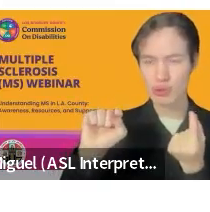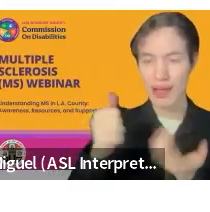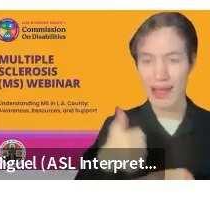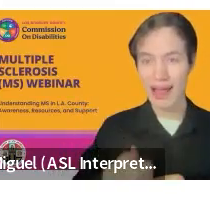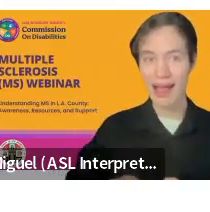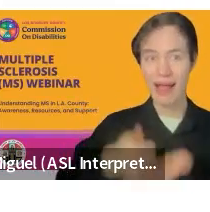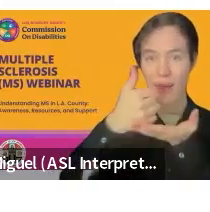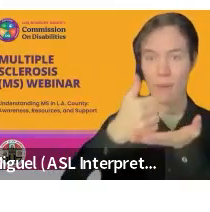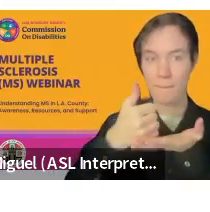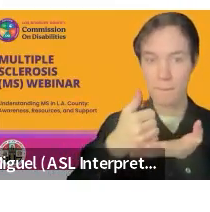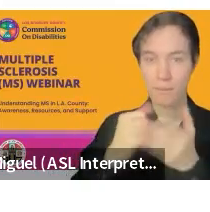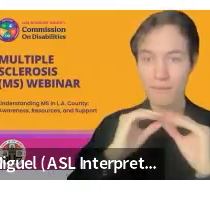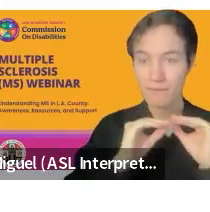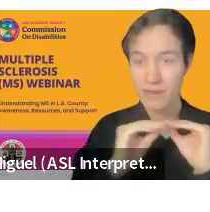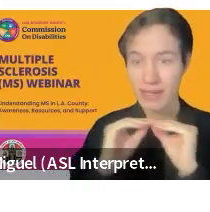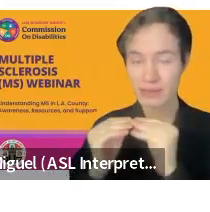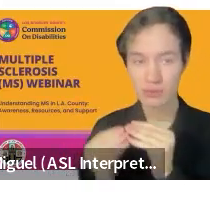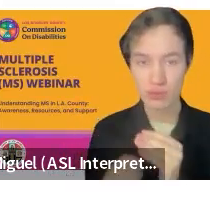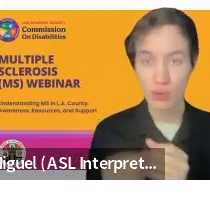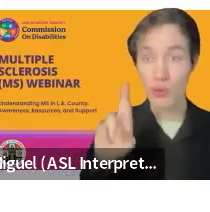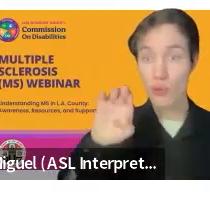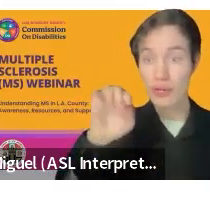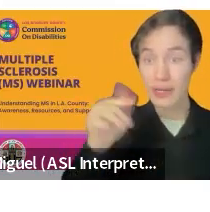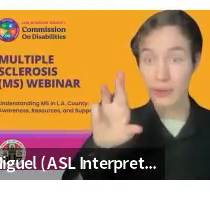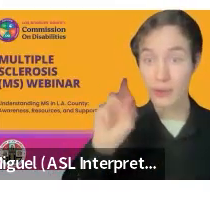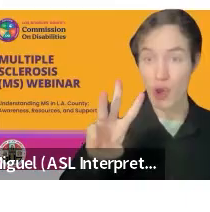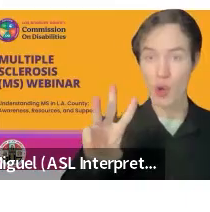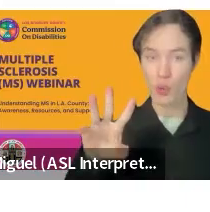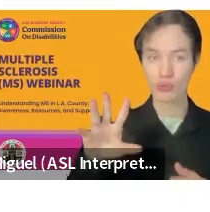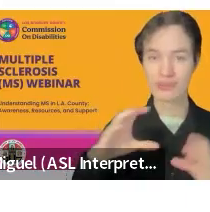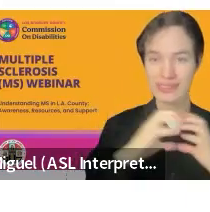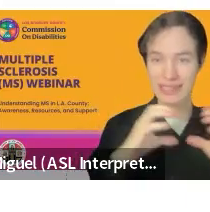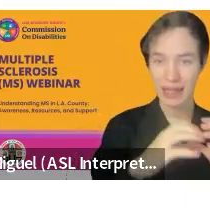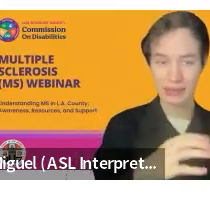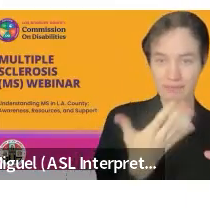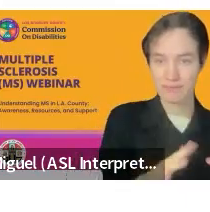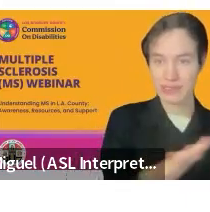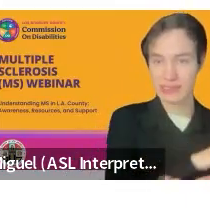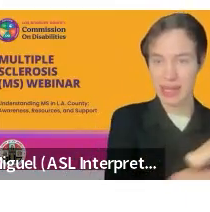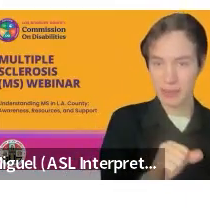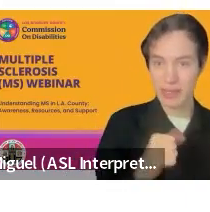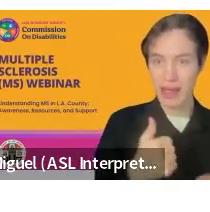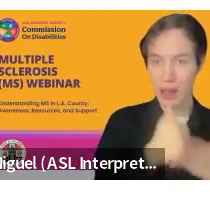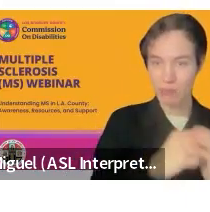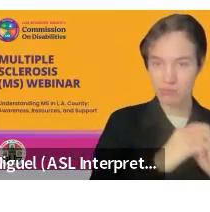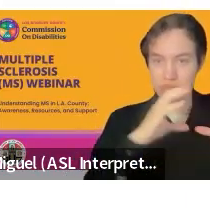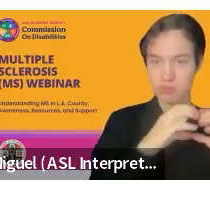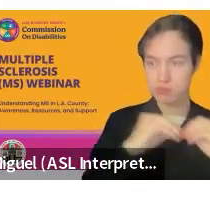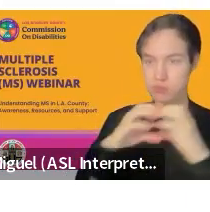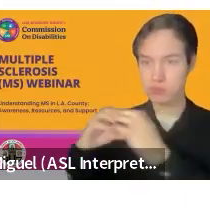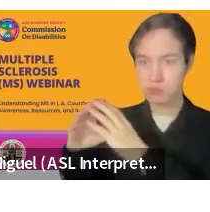system. But there's really only preliminary studies of this intervention so far. I put these on here because these were